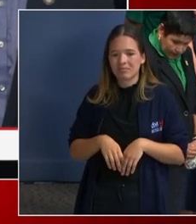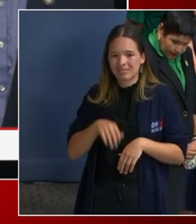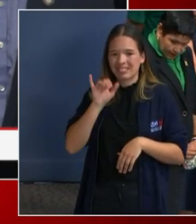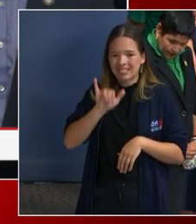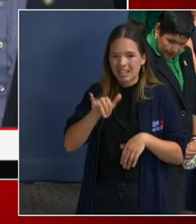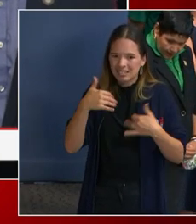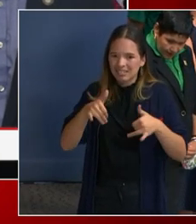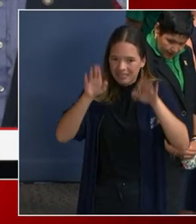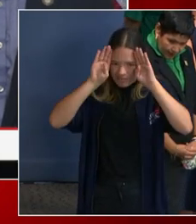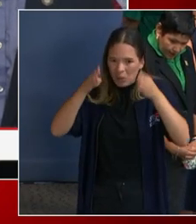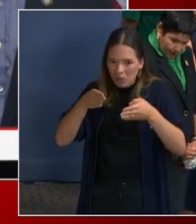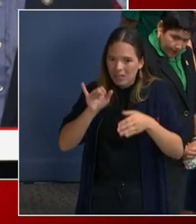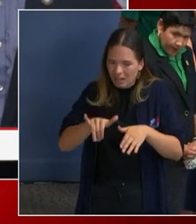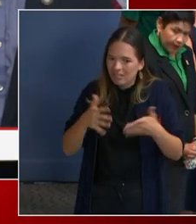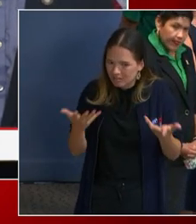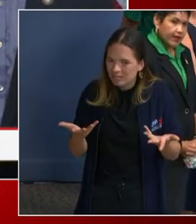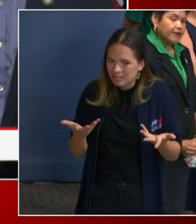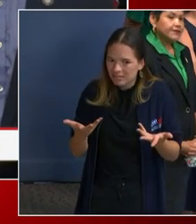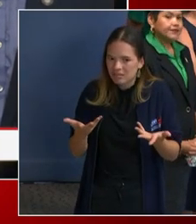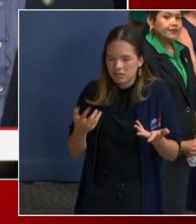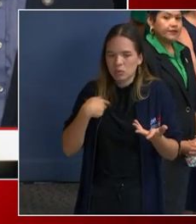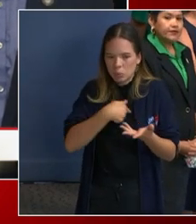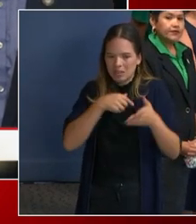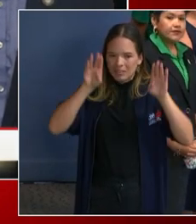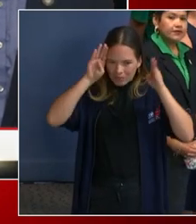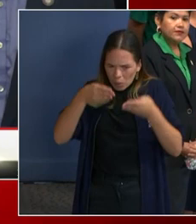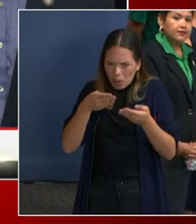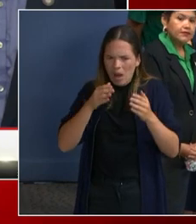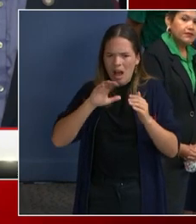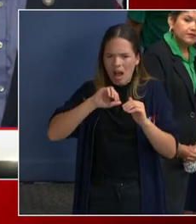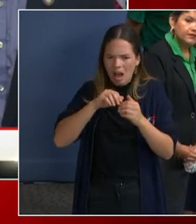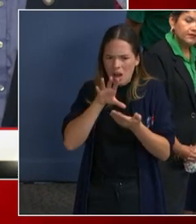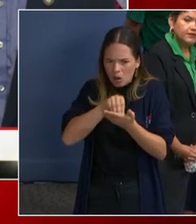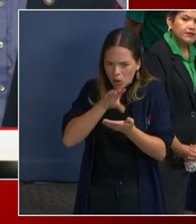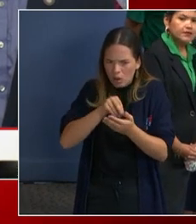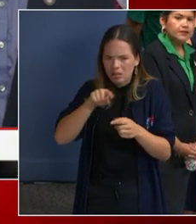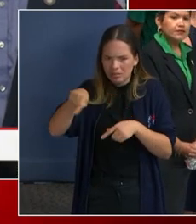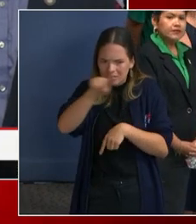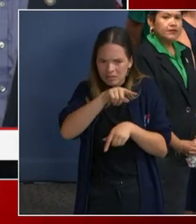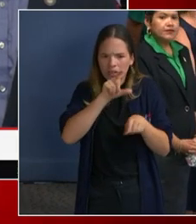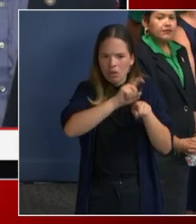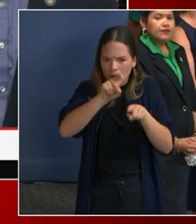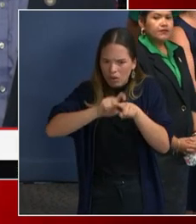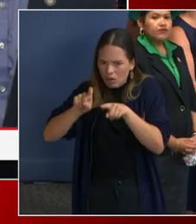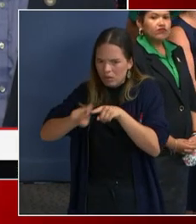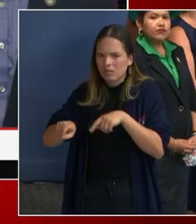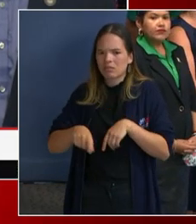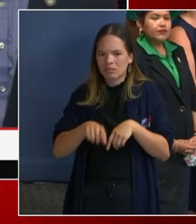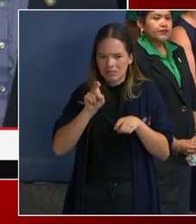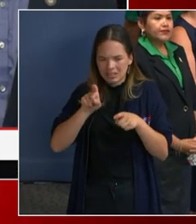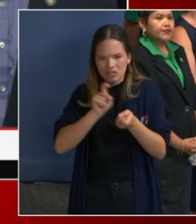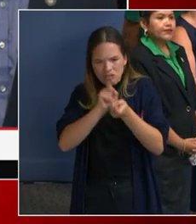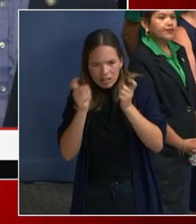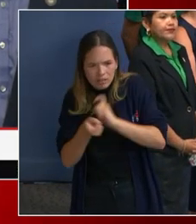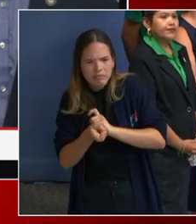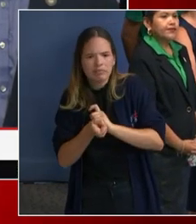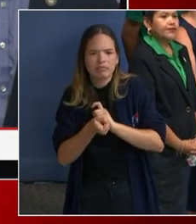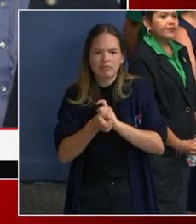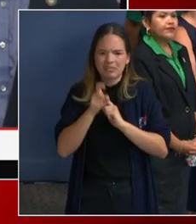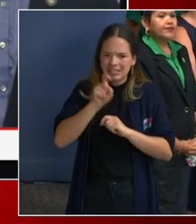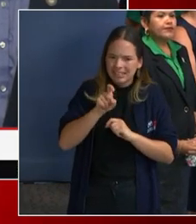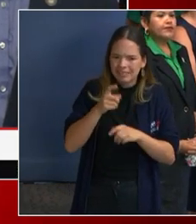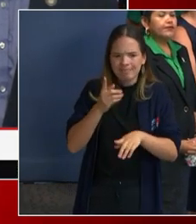we are also focused on learning from all calls. If there are things that need to be changed or things that need to be done